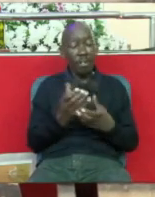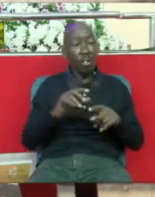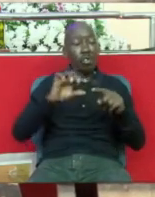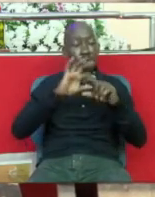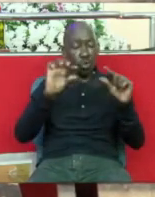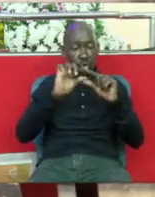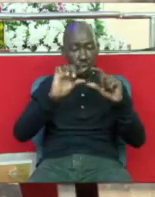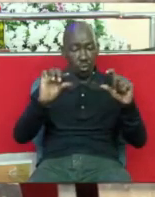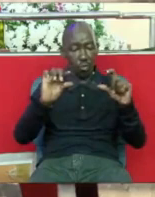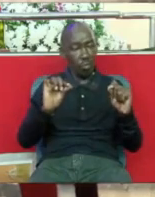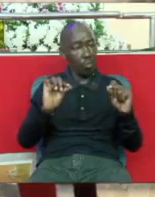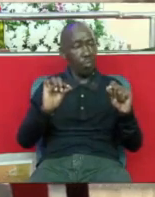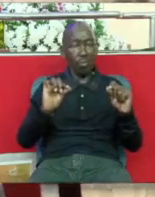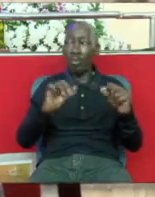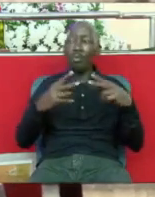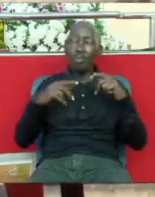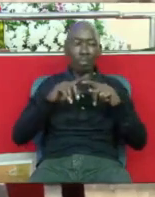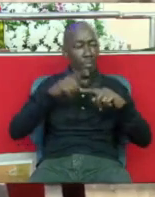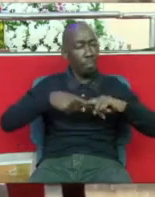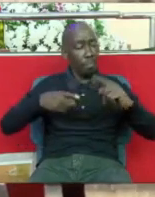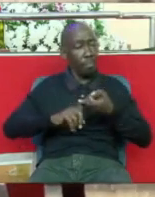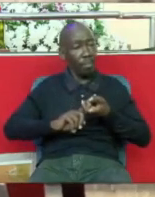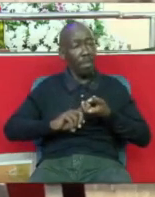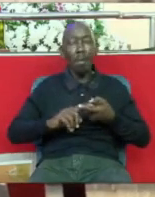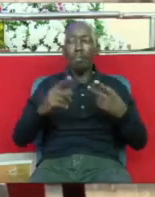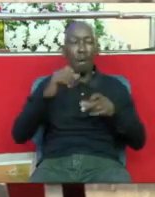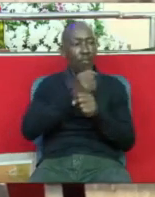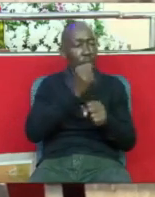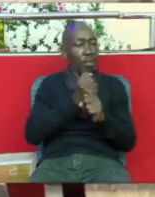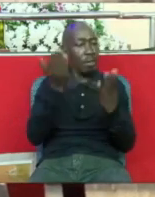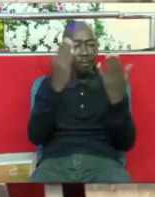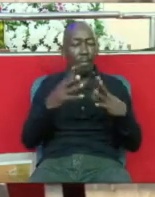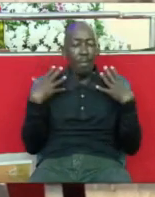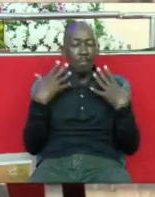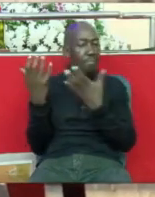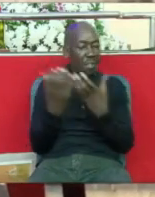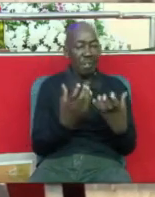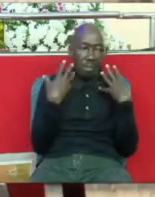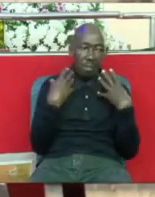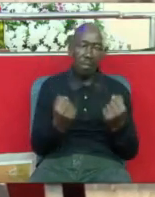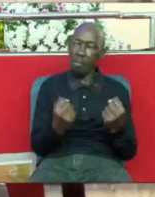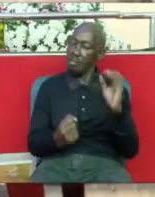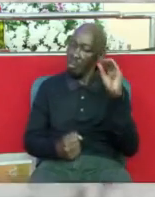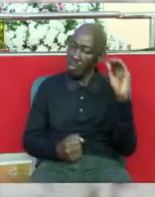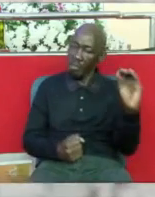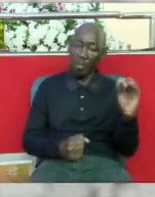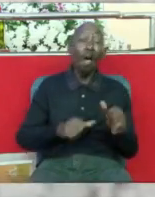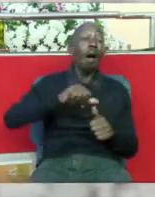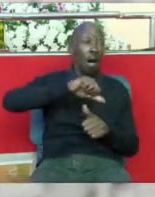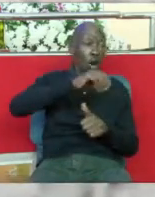huwa haivunji hiyo minyororo. Performance never brings healing. Sarakasi huwa haileti uponyaji. Anointing